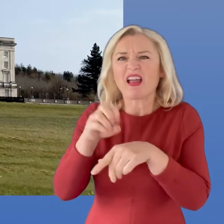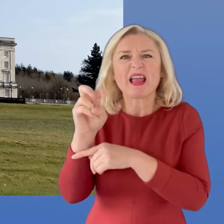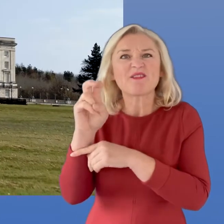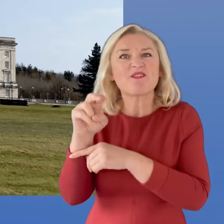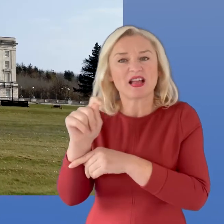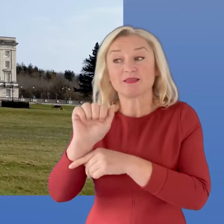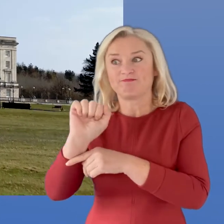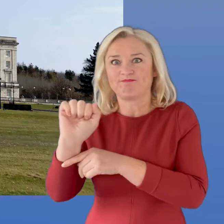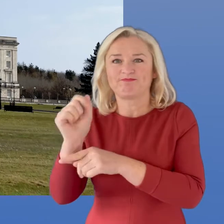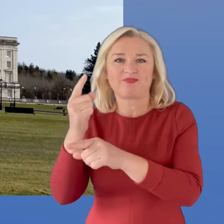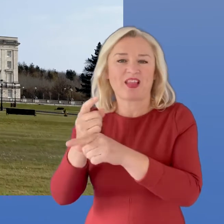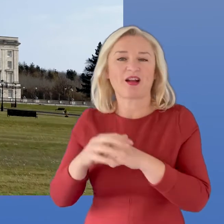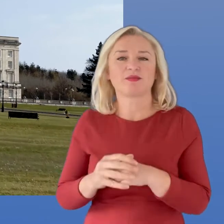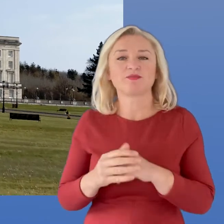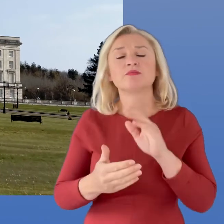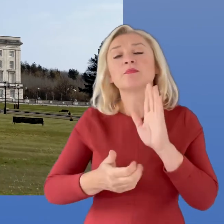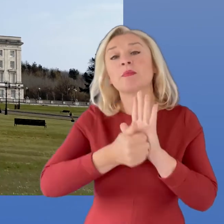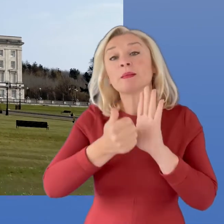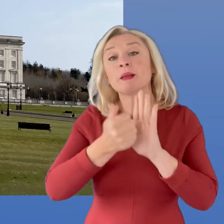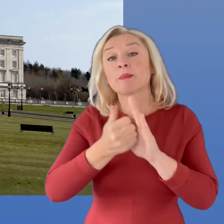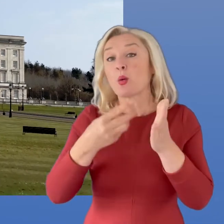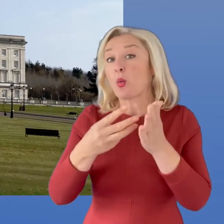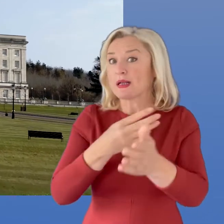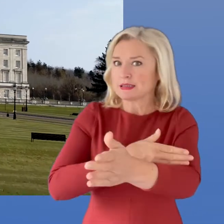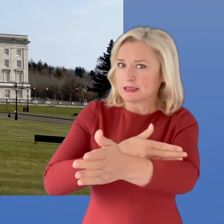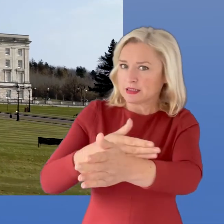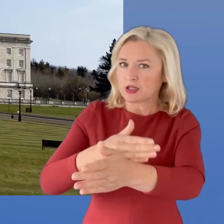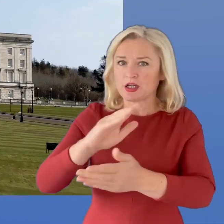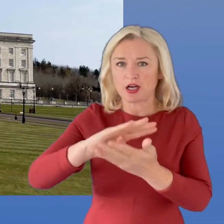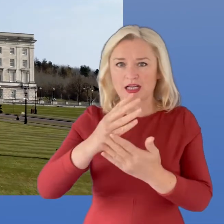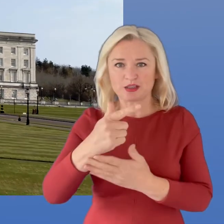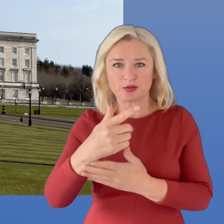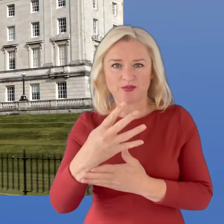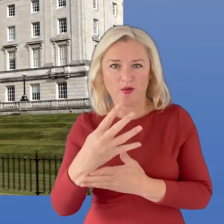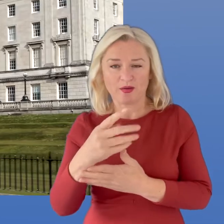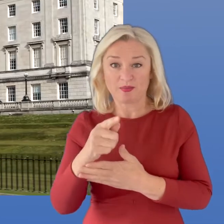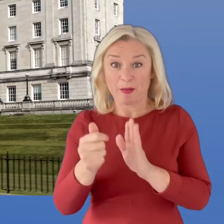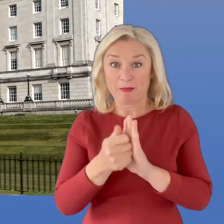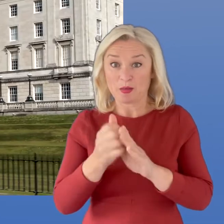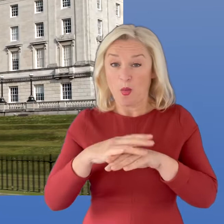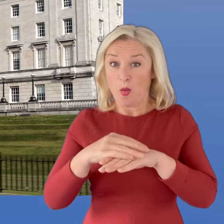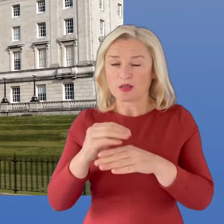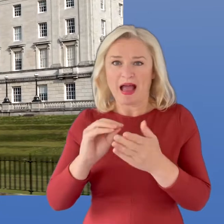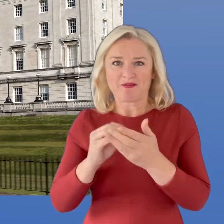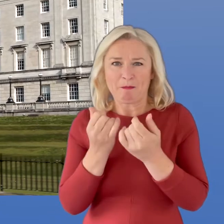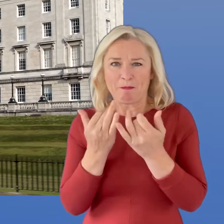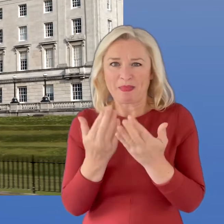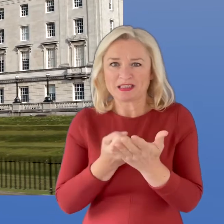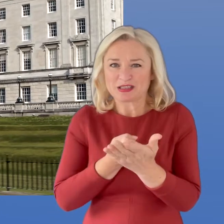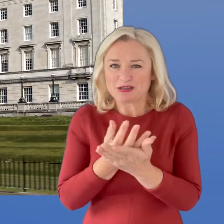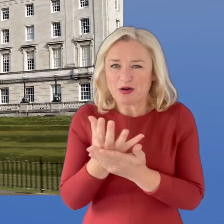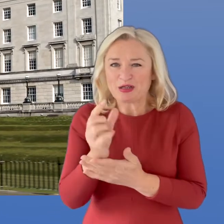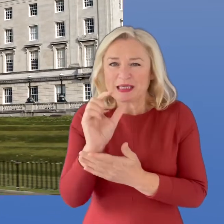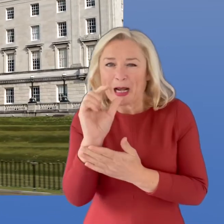Work to erect Parliament buildings began in 1924, and as you can imagine with a building this old, there are many interesting stories and lesser